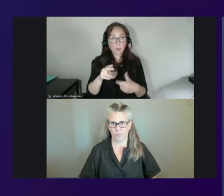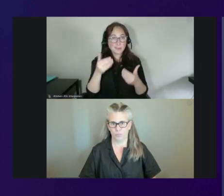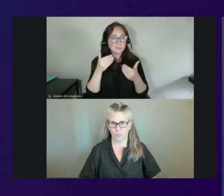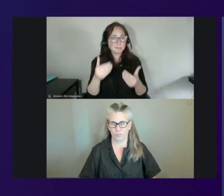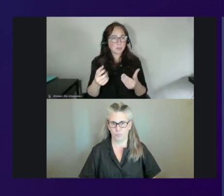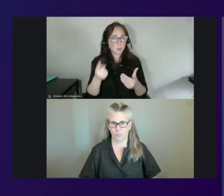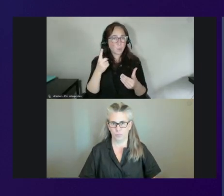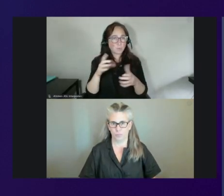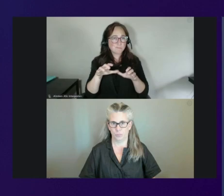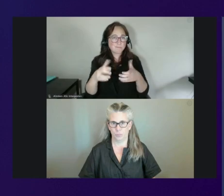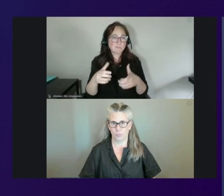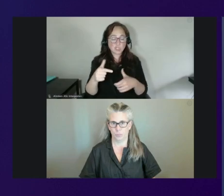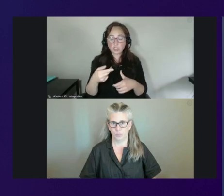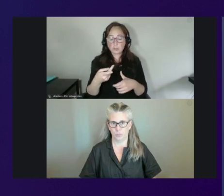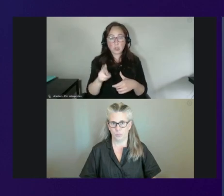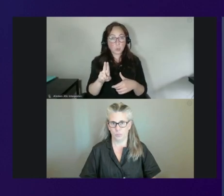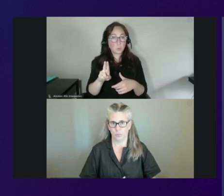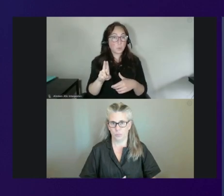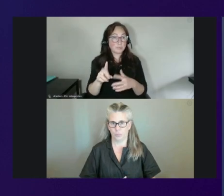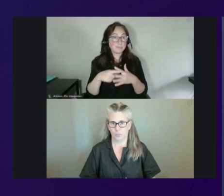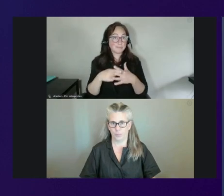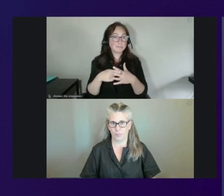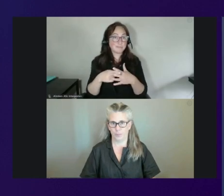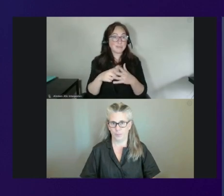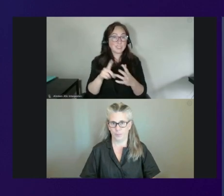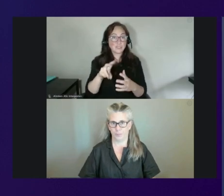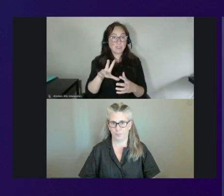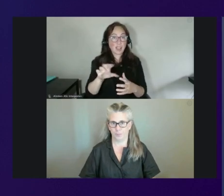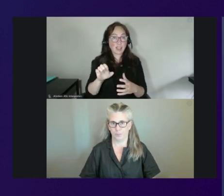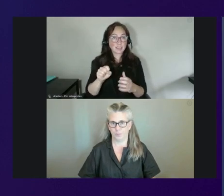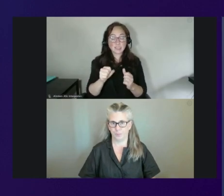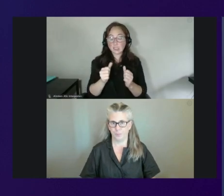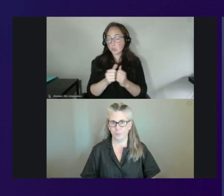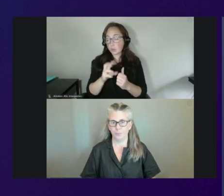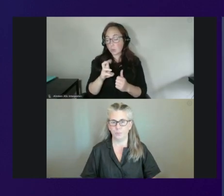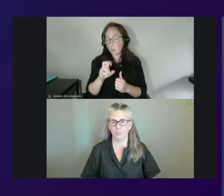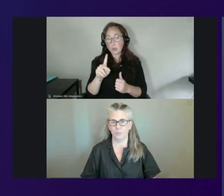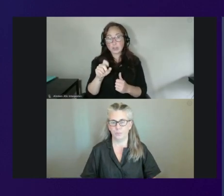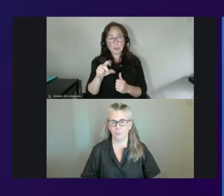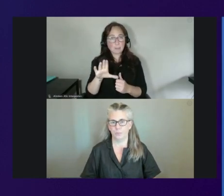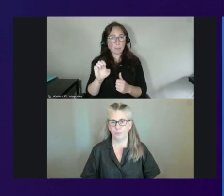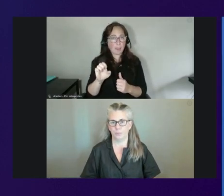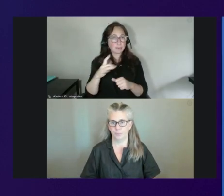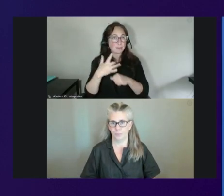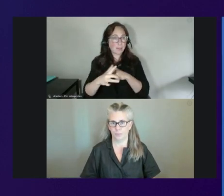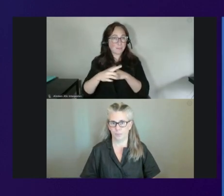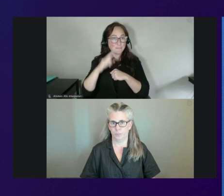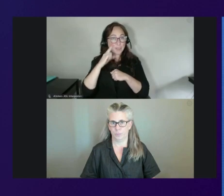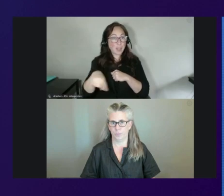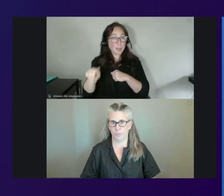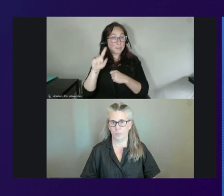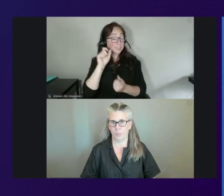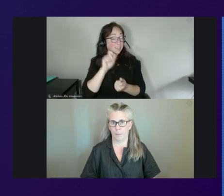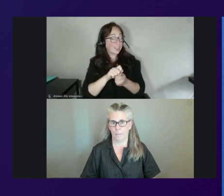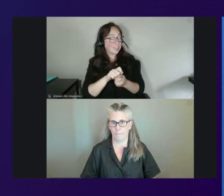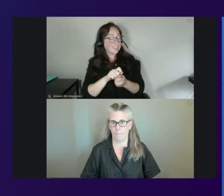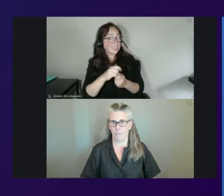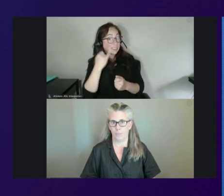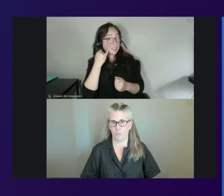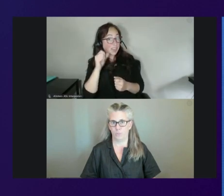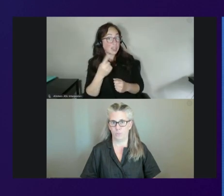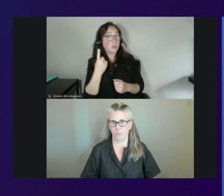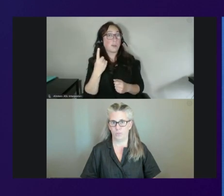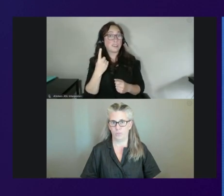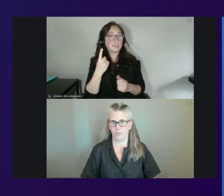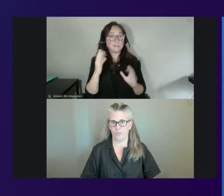pool of GPU-enabled devices with Workspaces Core. Bada bing, bada boom. Exactly. And just in case anyone has tuned in